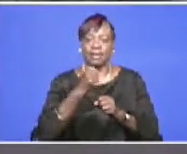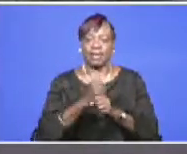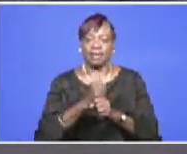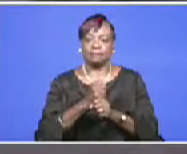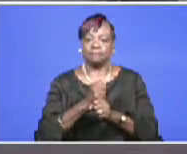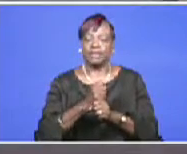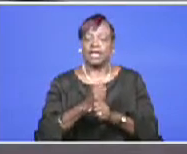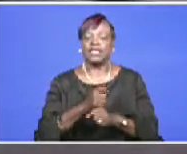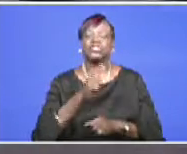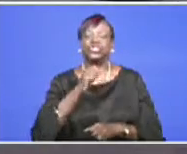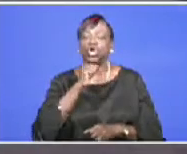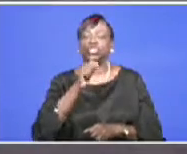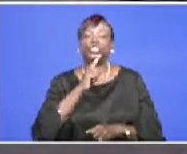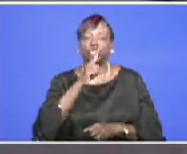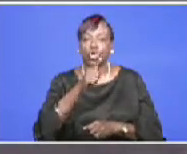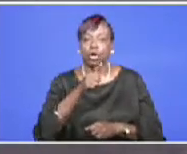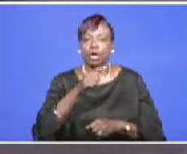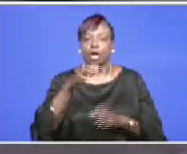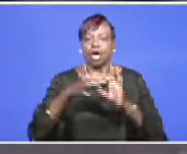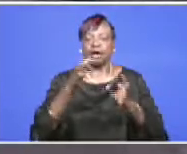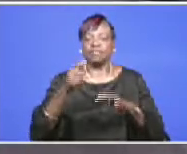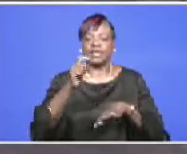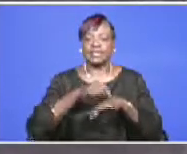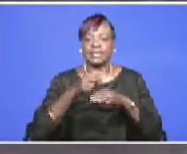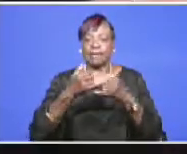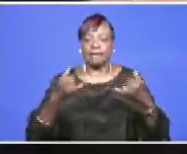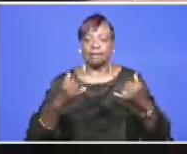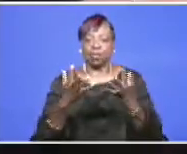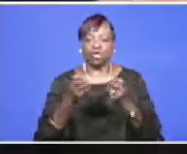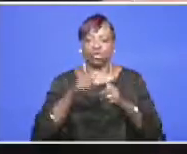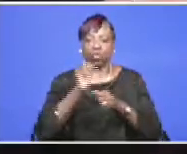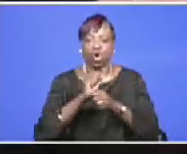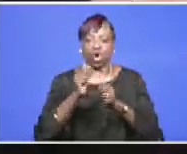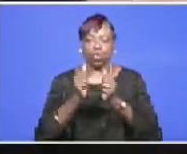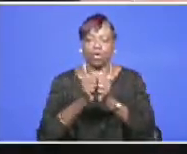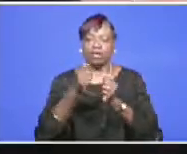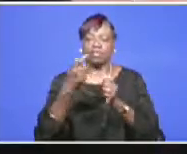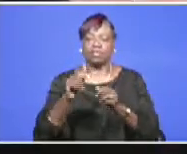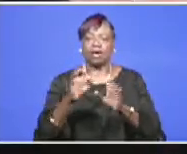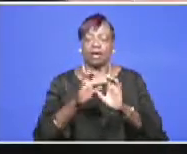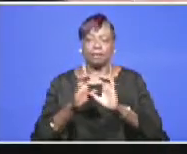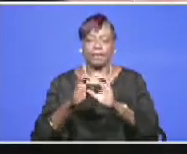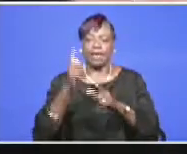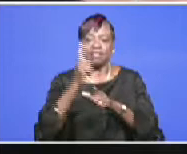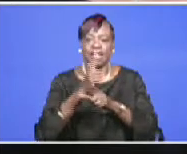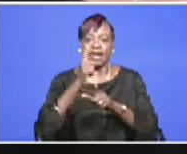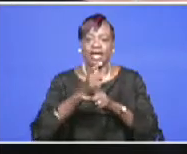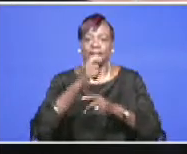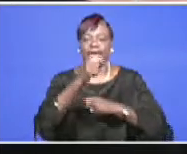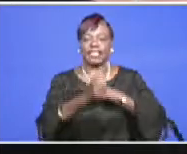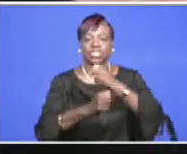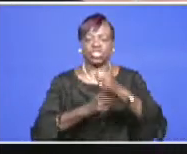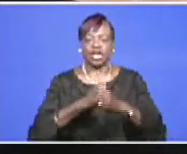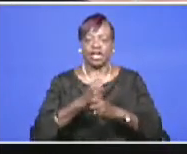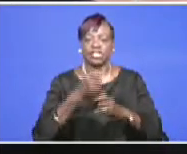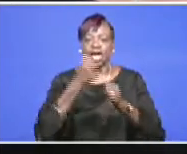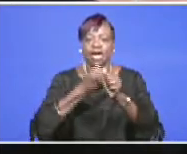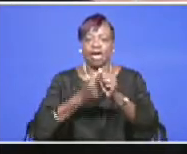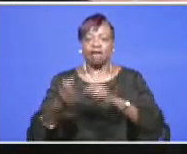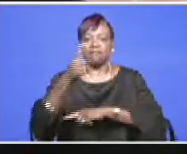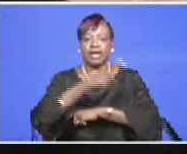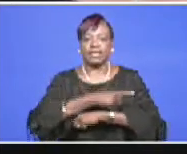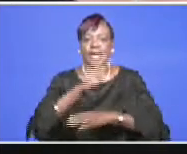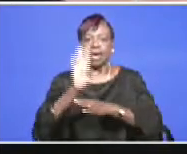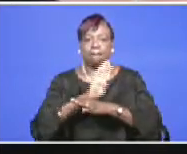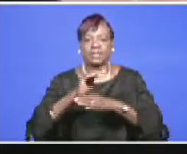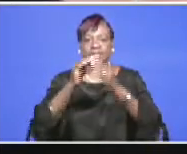of Ashura Wynn's timeline, but wants to work with the company. We have the labor exchange, for example. Every day business houses are